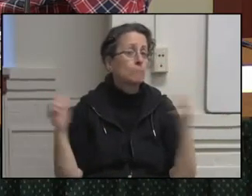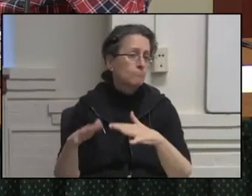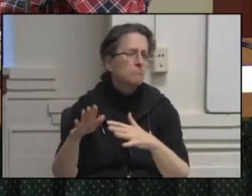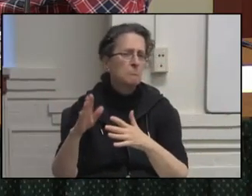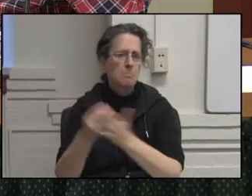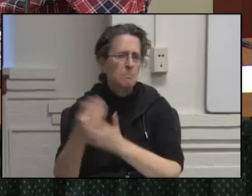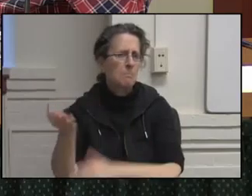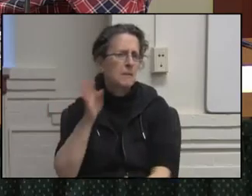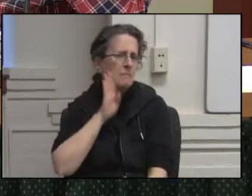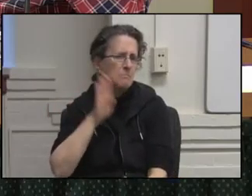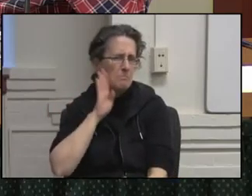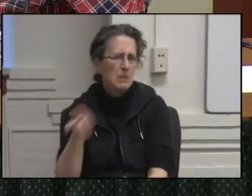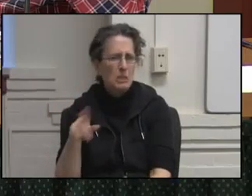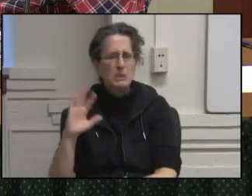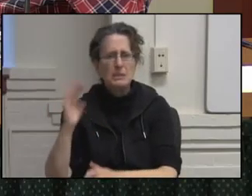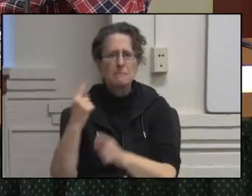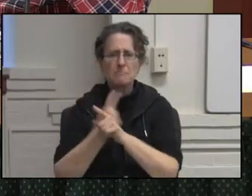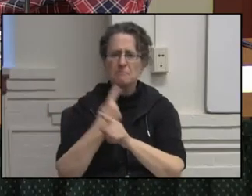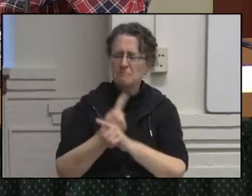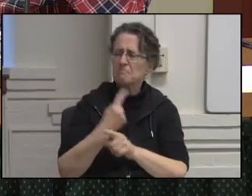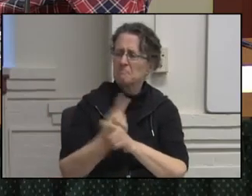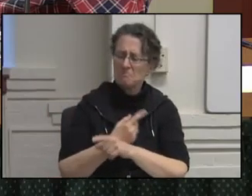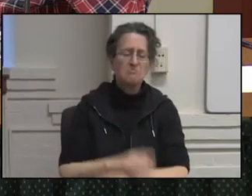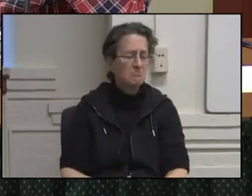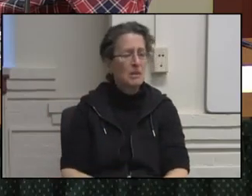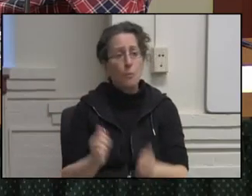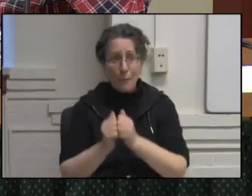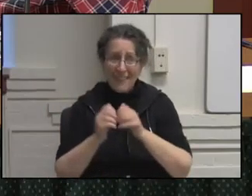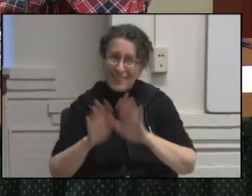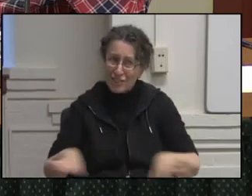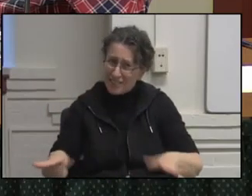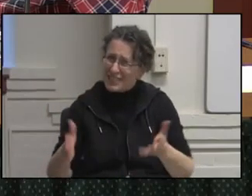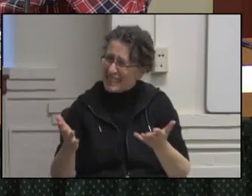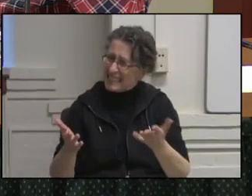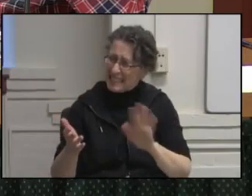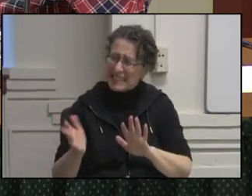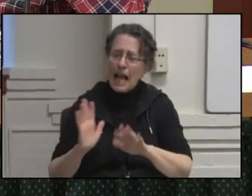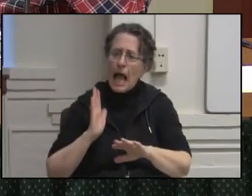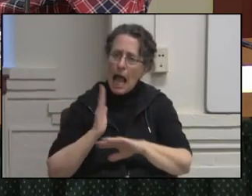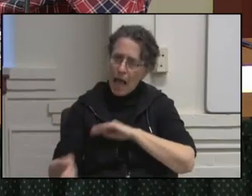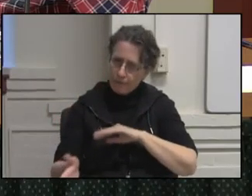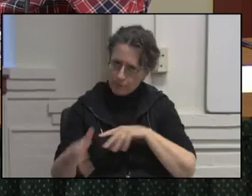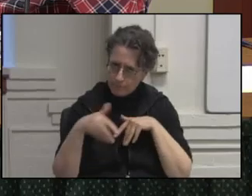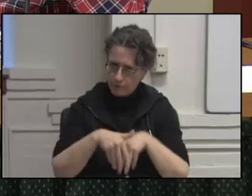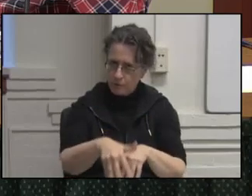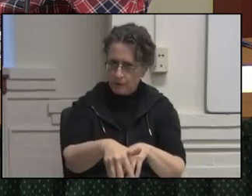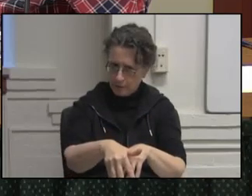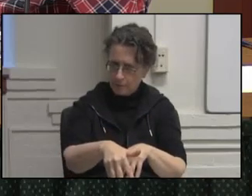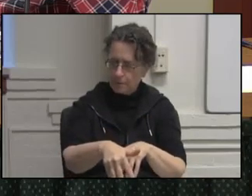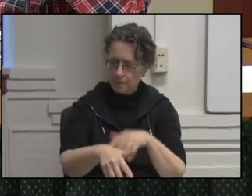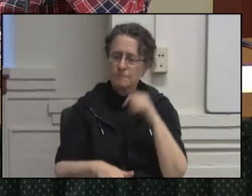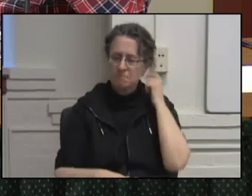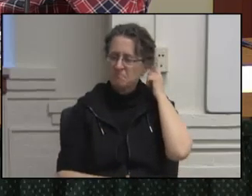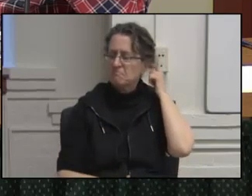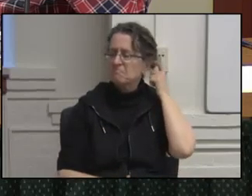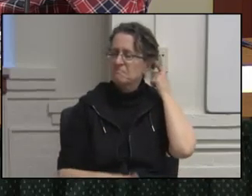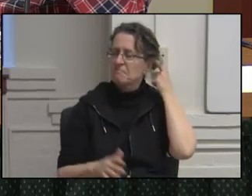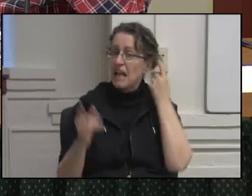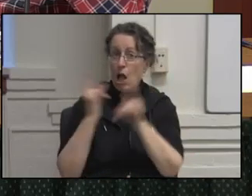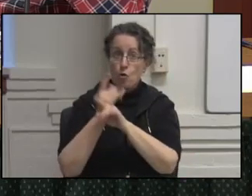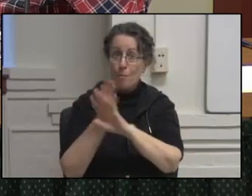have people come to the parade with their children and so forth, and after the parade is done, allow alcohol to be